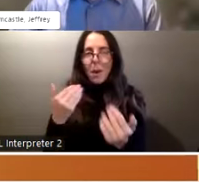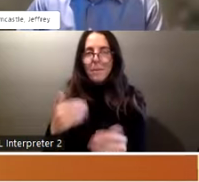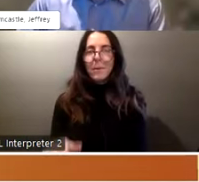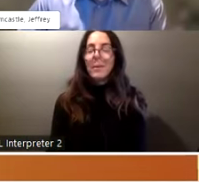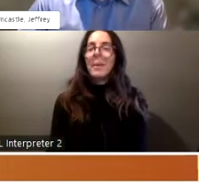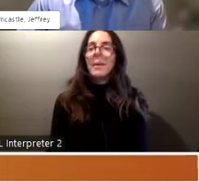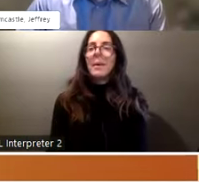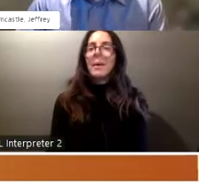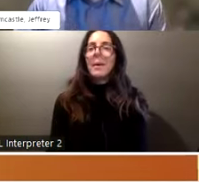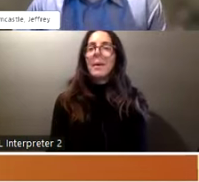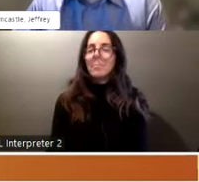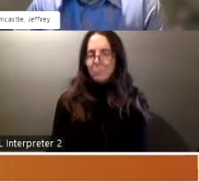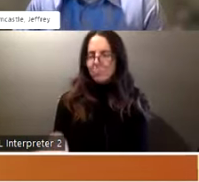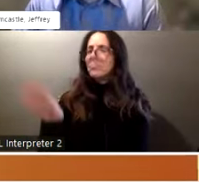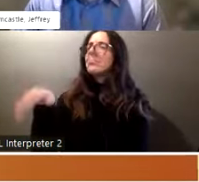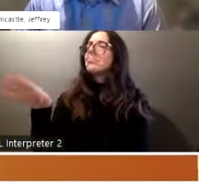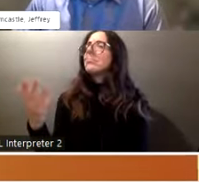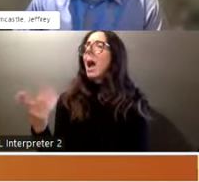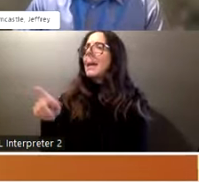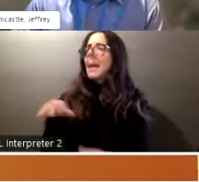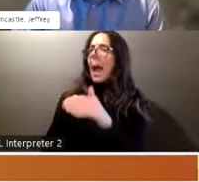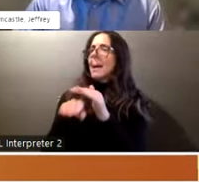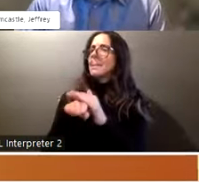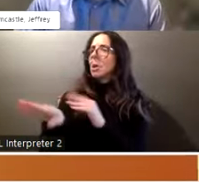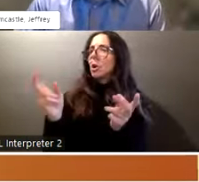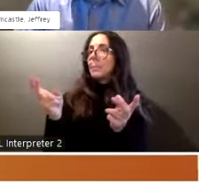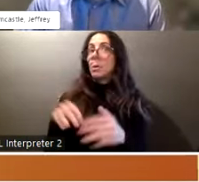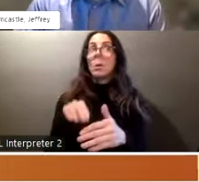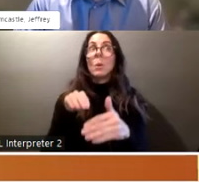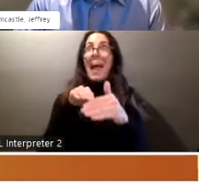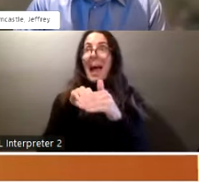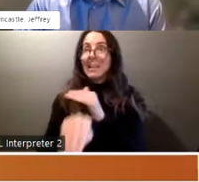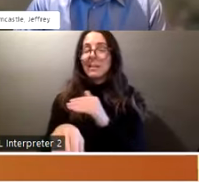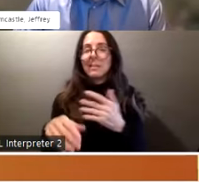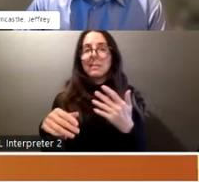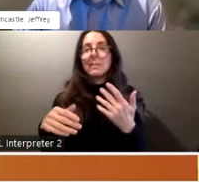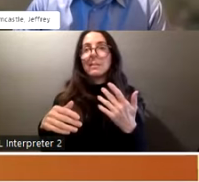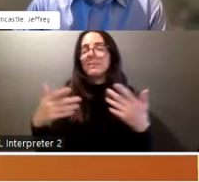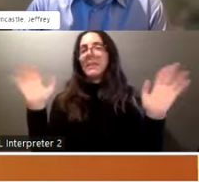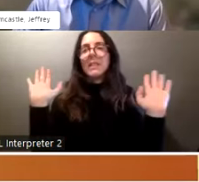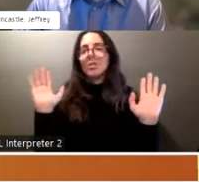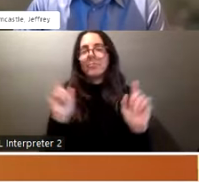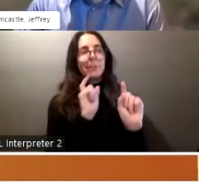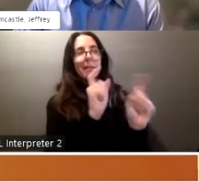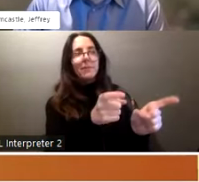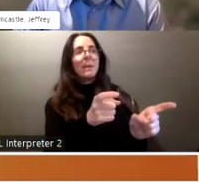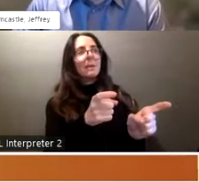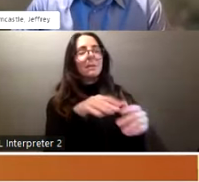with, and they'll ask for remote access to your computer. Once that's done, you're pretty much giving them access to all your personal information and putting yourself at risk